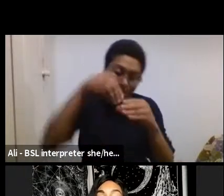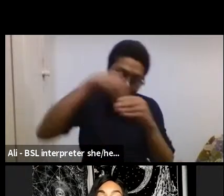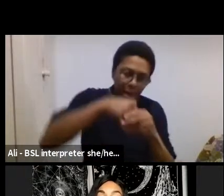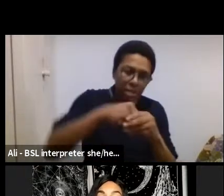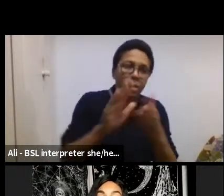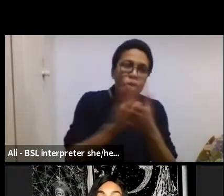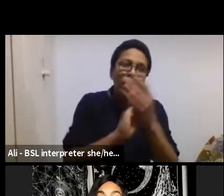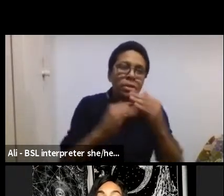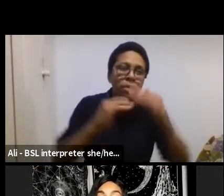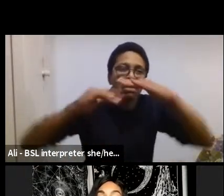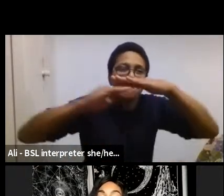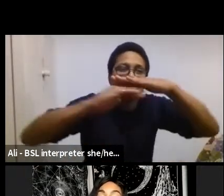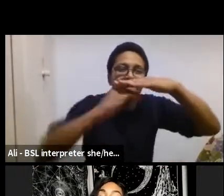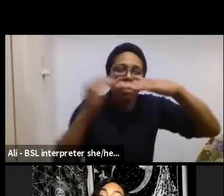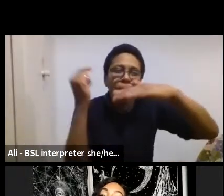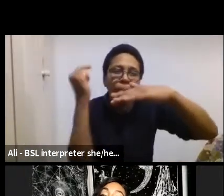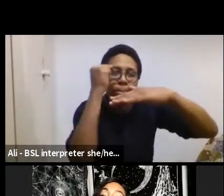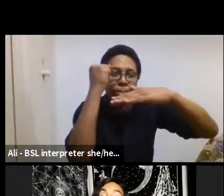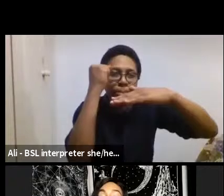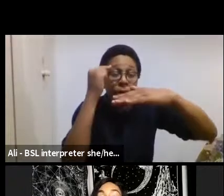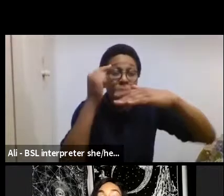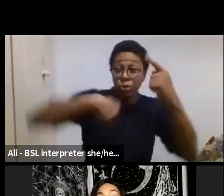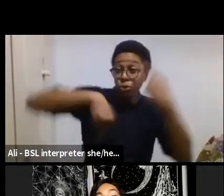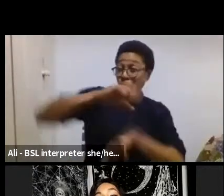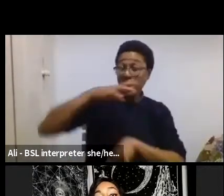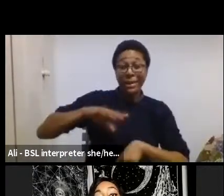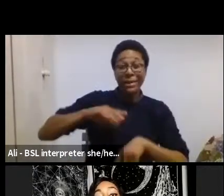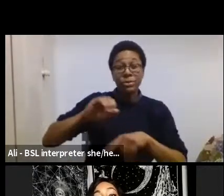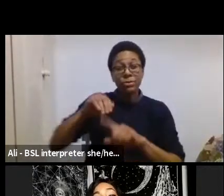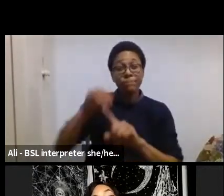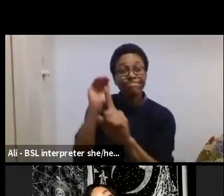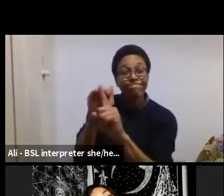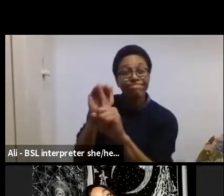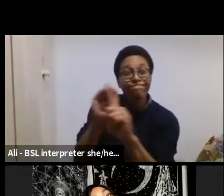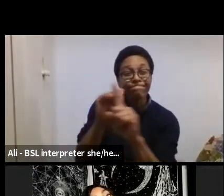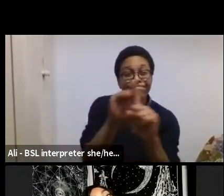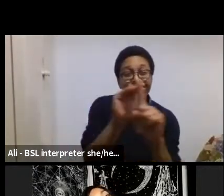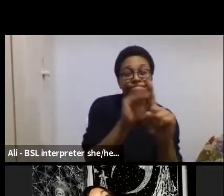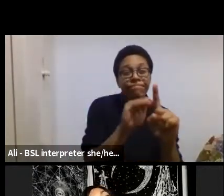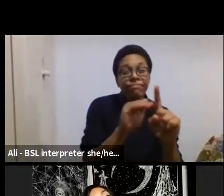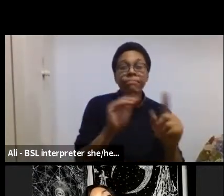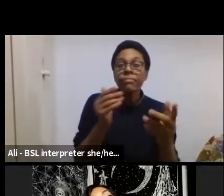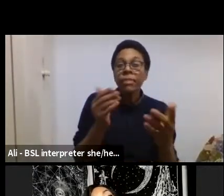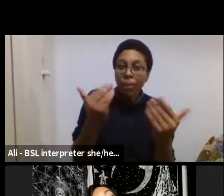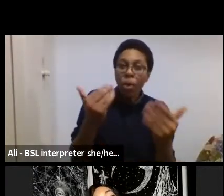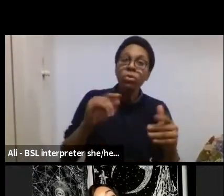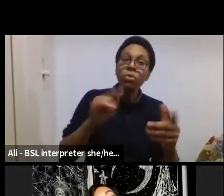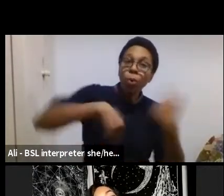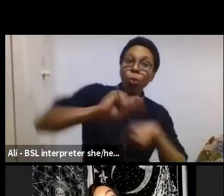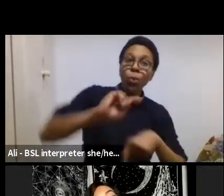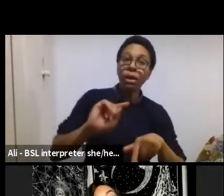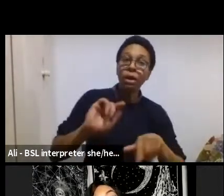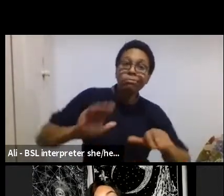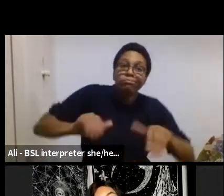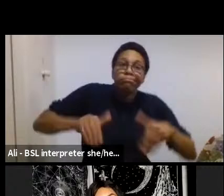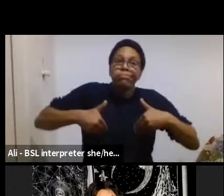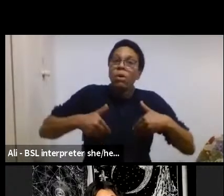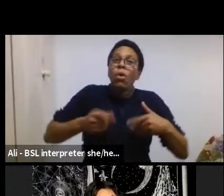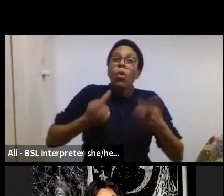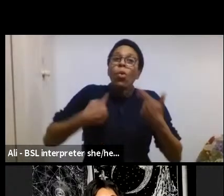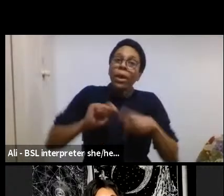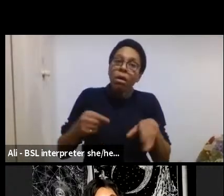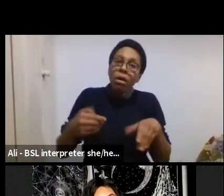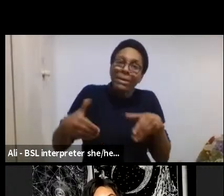other people to understand, like I said before, and start to feel included, like you're part of, you aren't outside of the joke, you